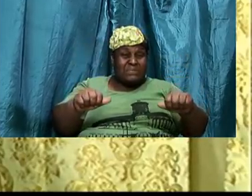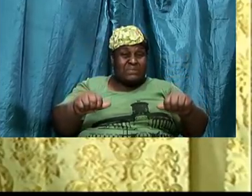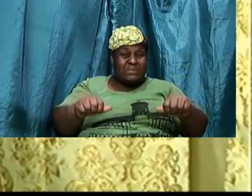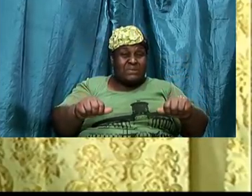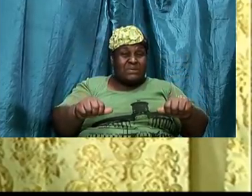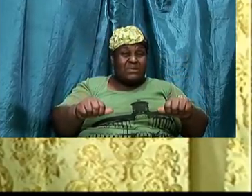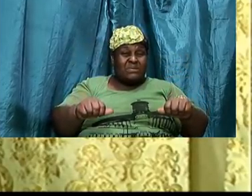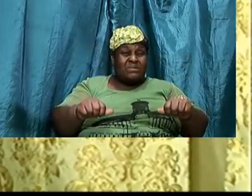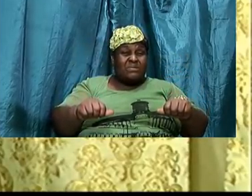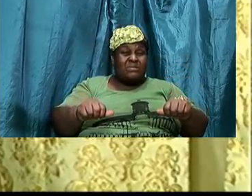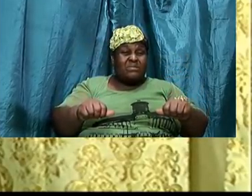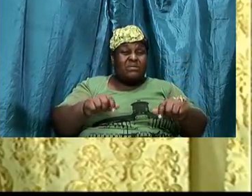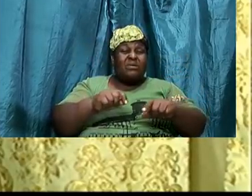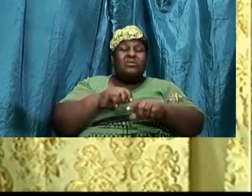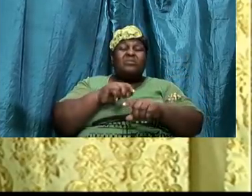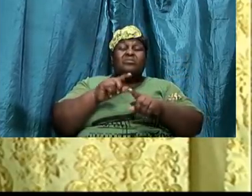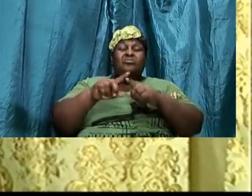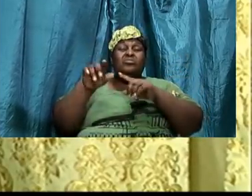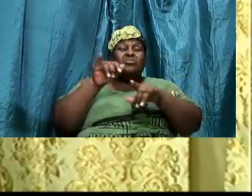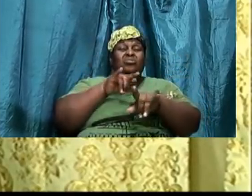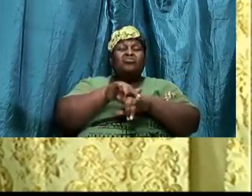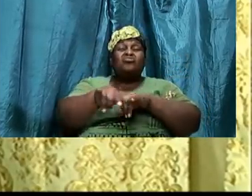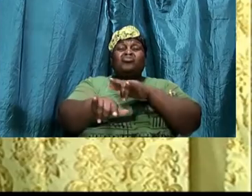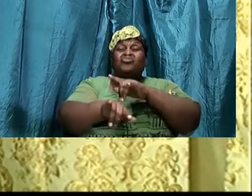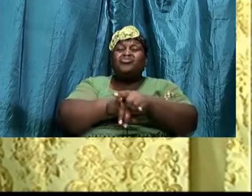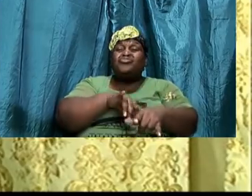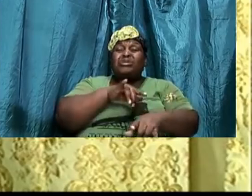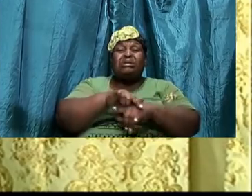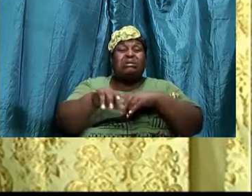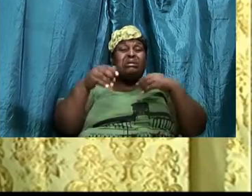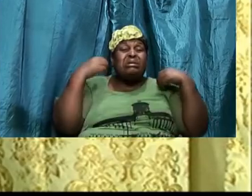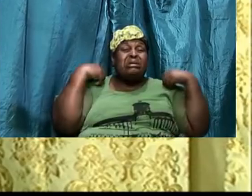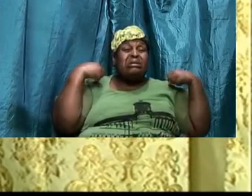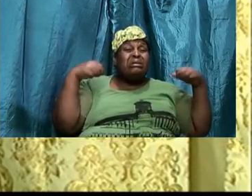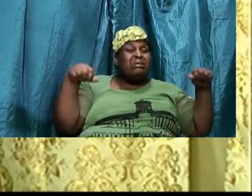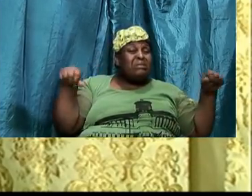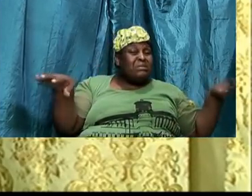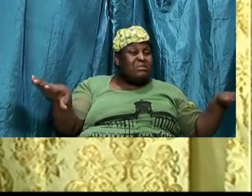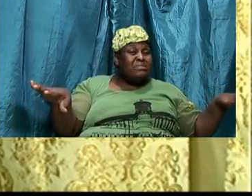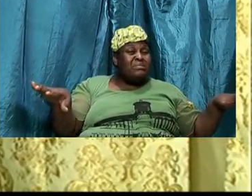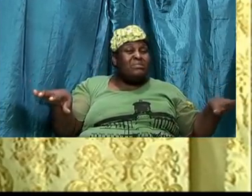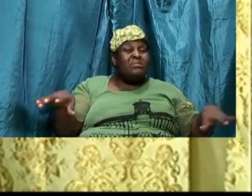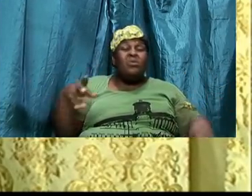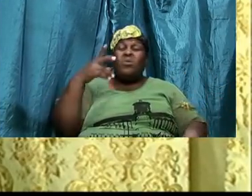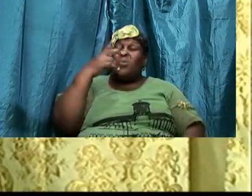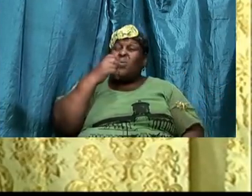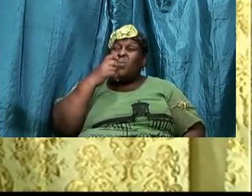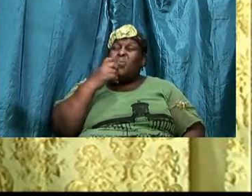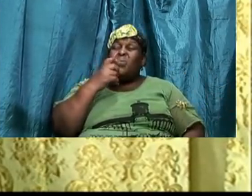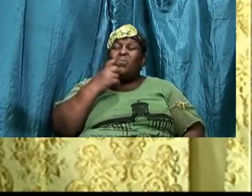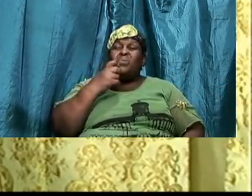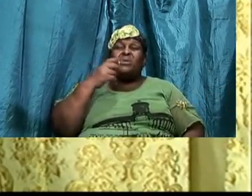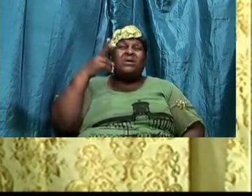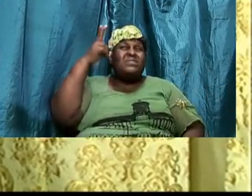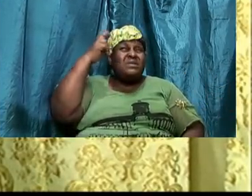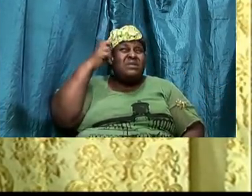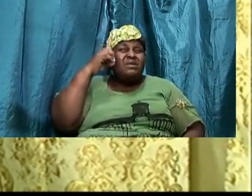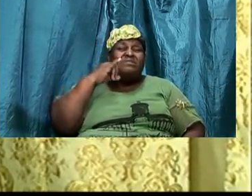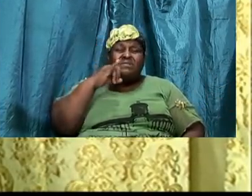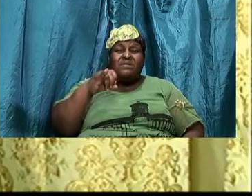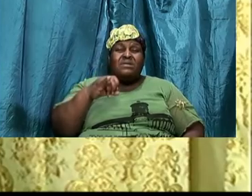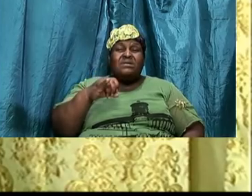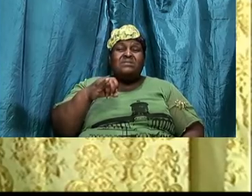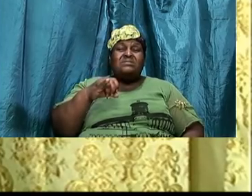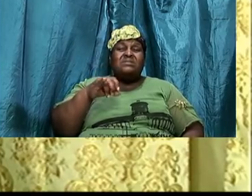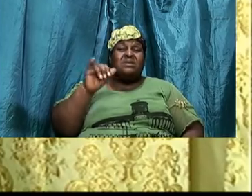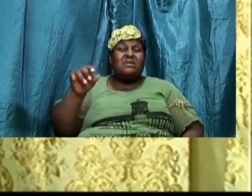who this adversary is, who it is that we are up against. We live this life